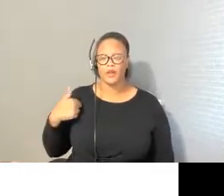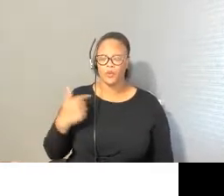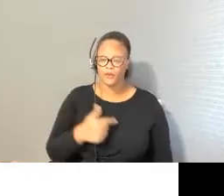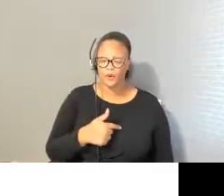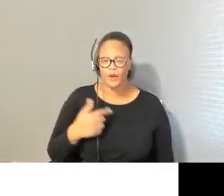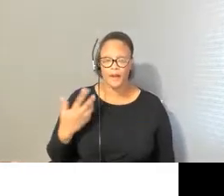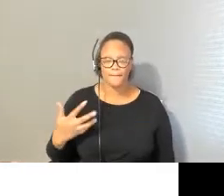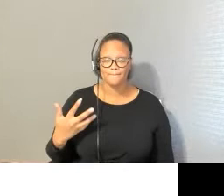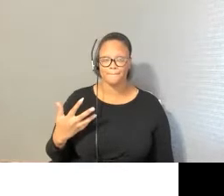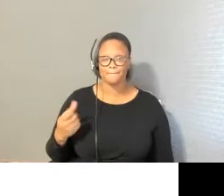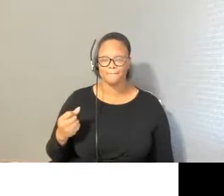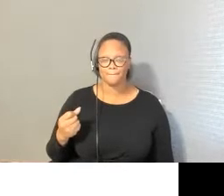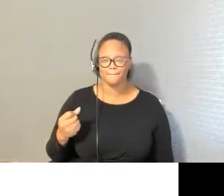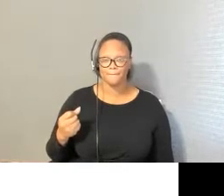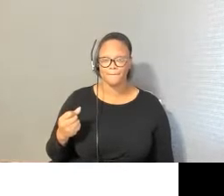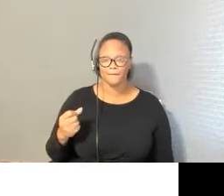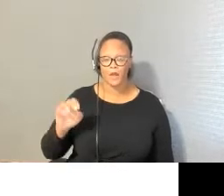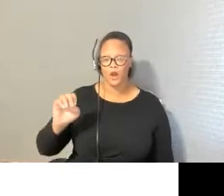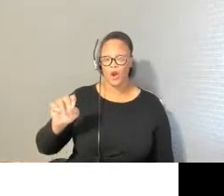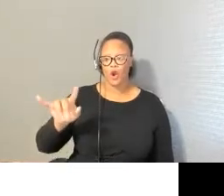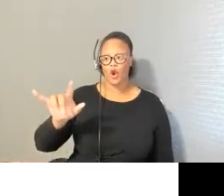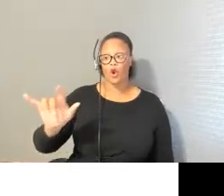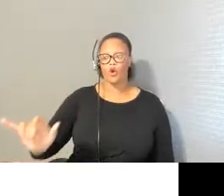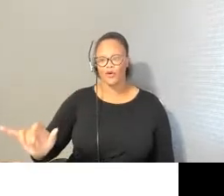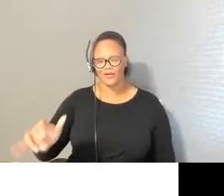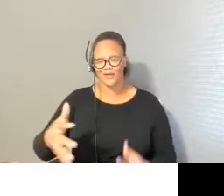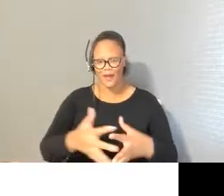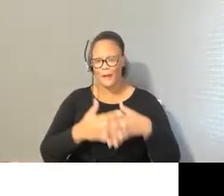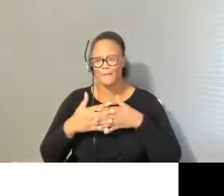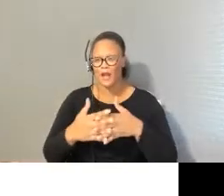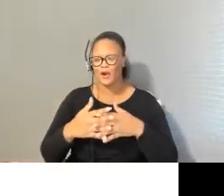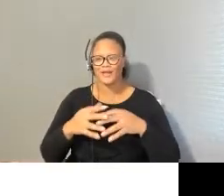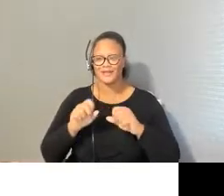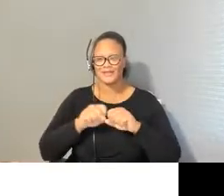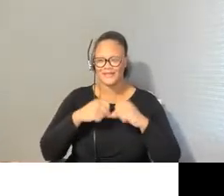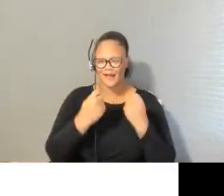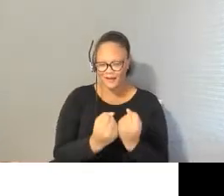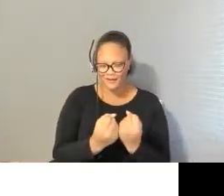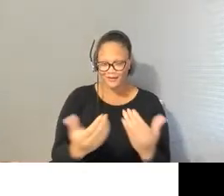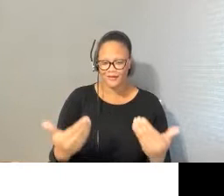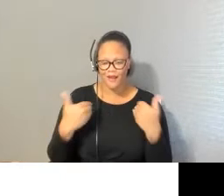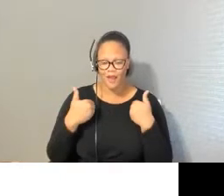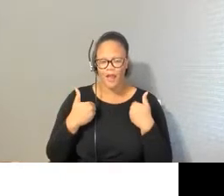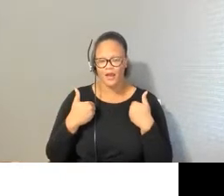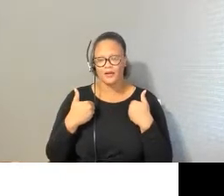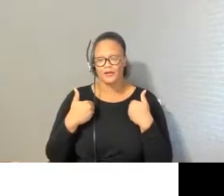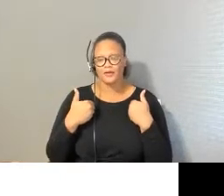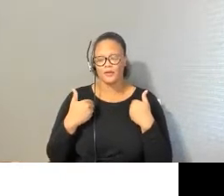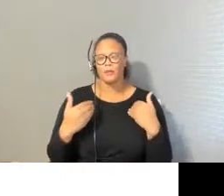when early in the American society, there were more